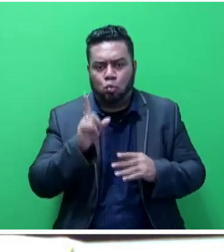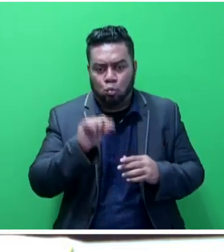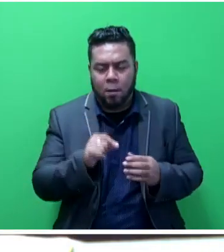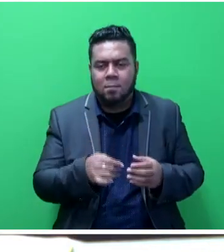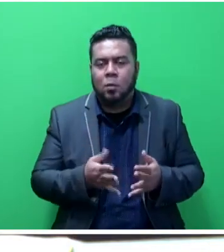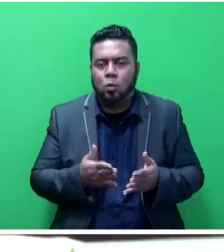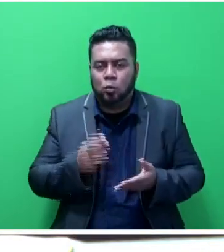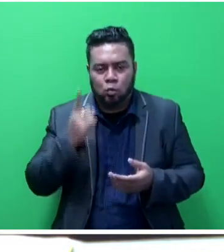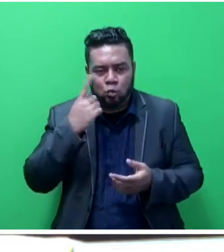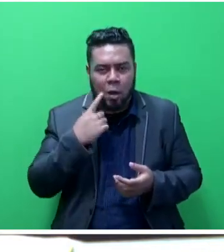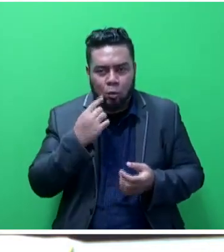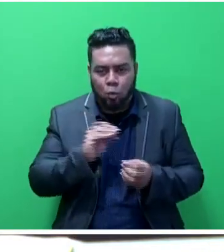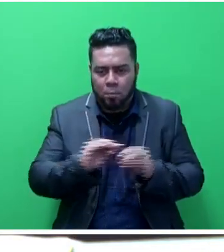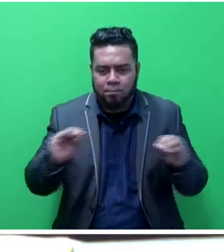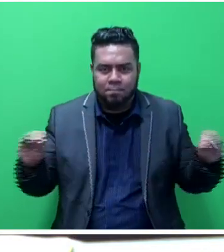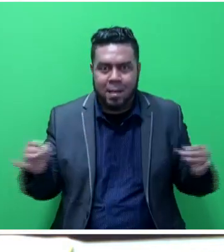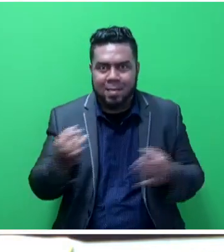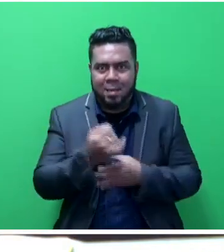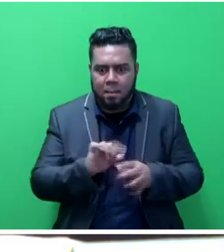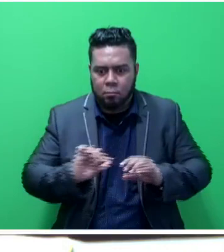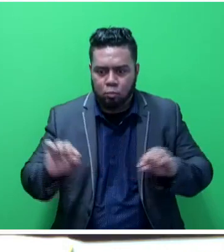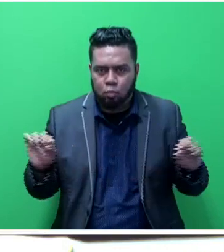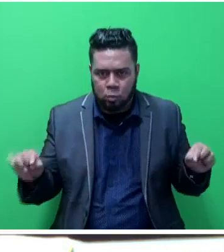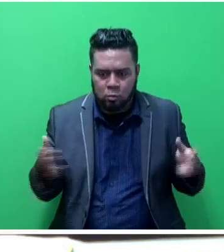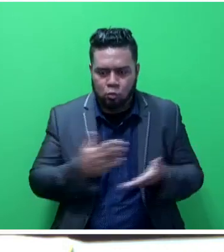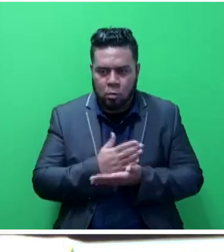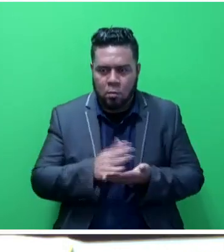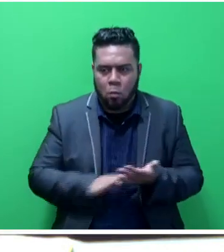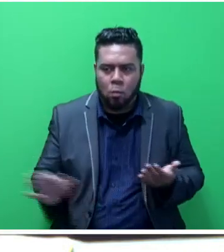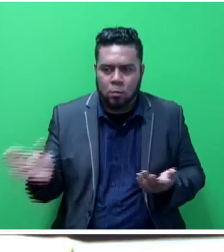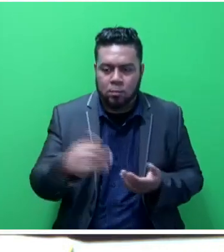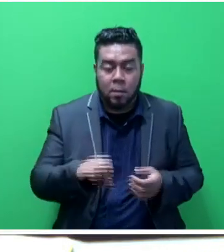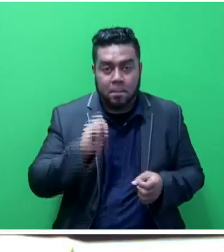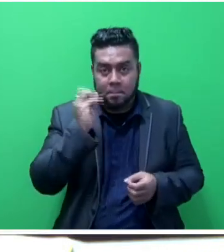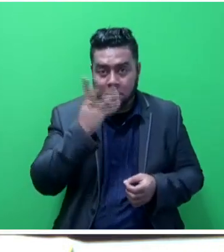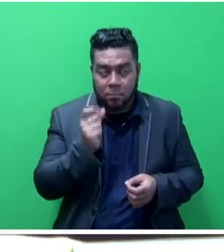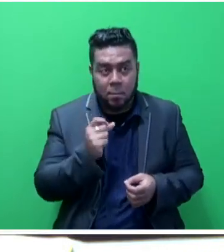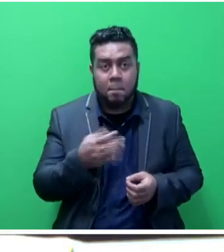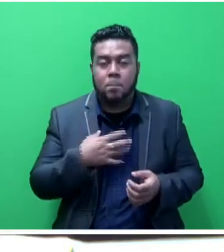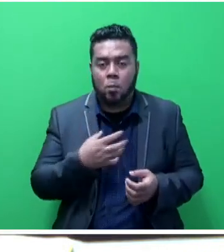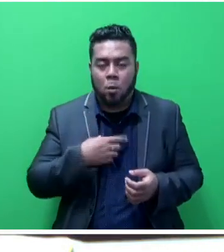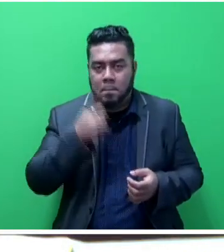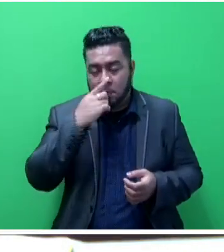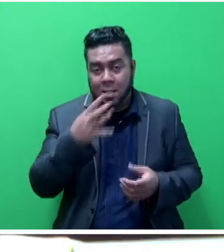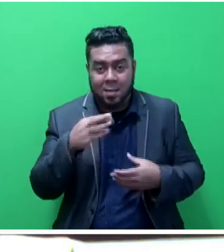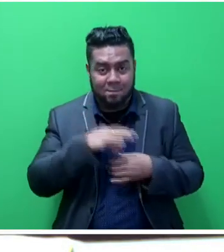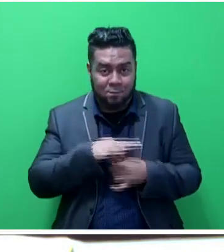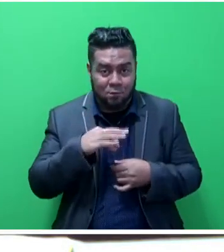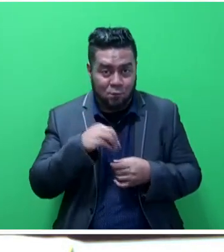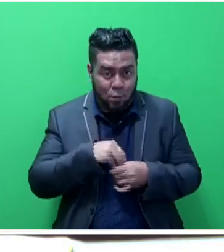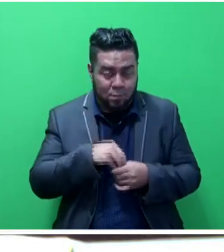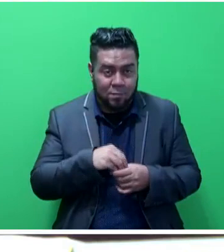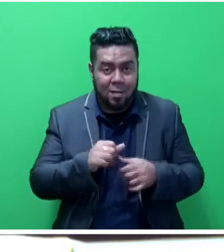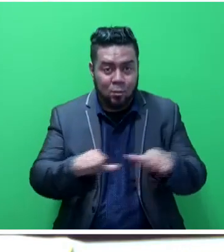of redistributing income. So the beauty about it is that the more and more people are involved in agriculture sector, as a surplus